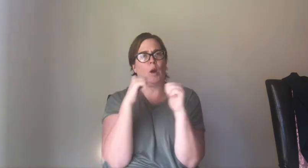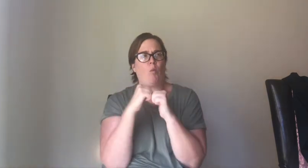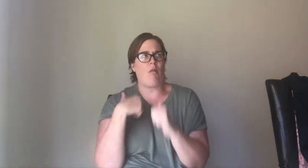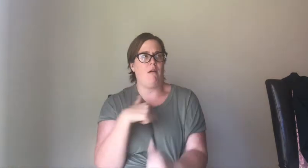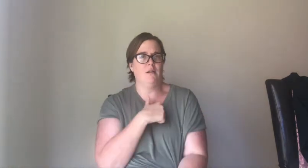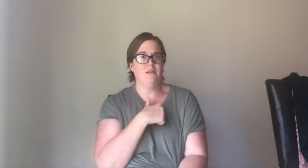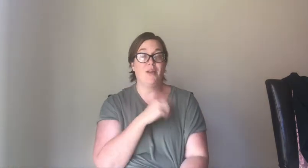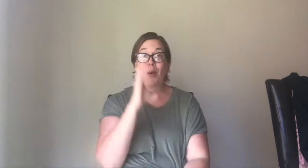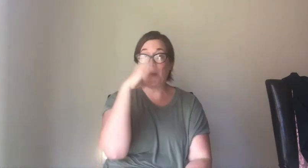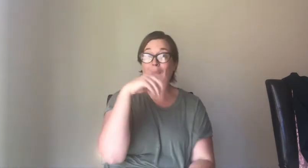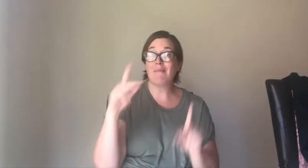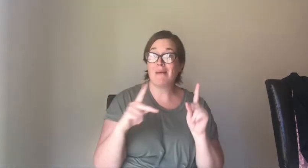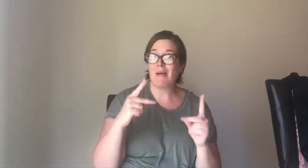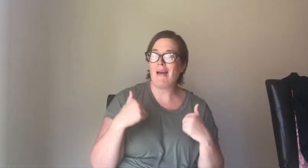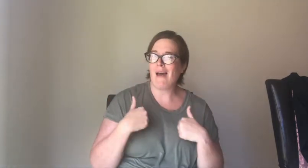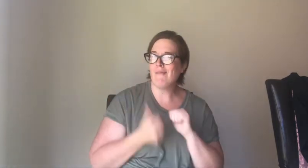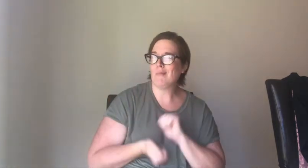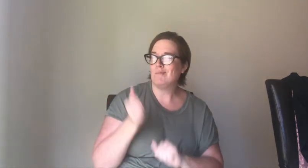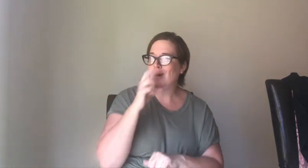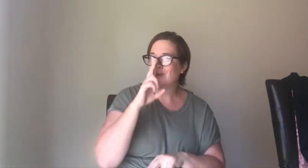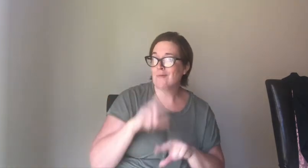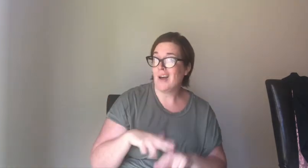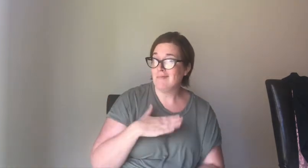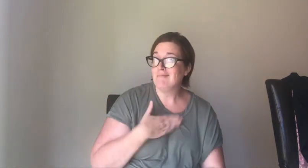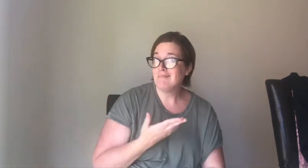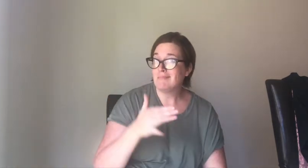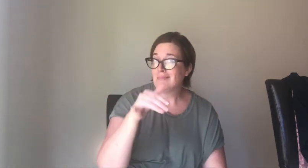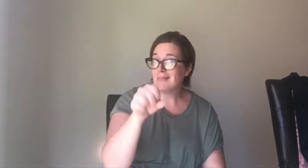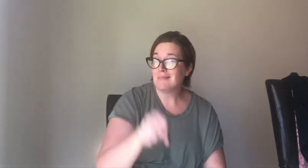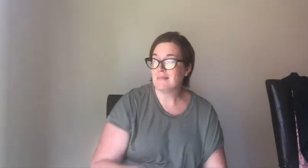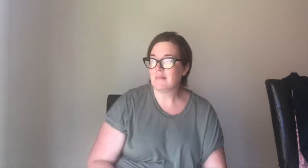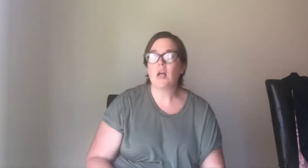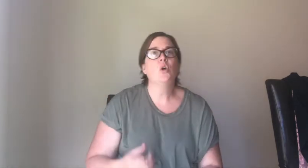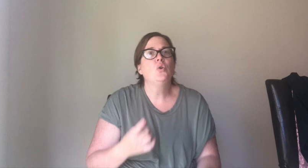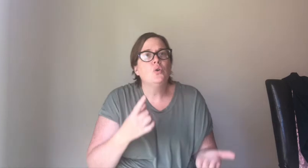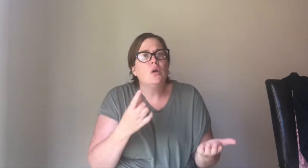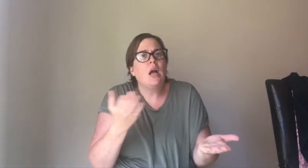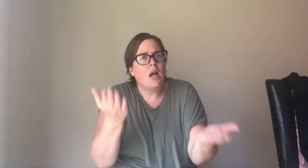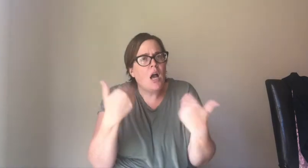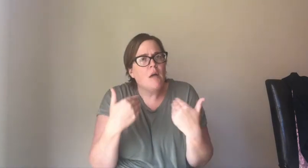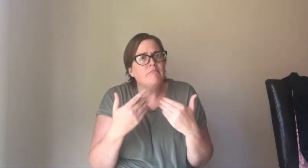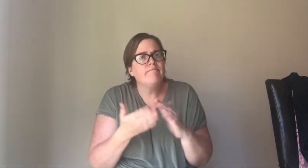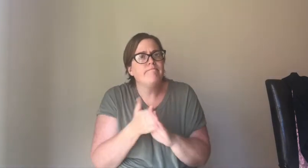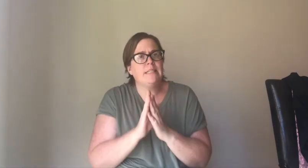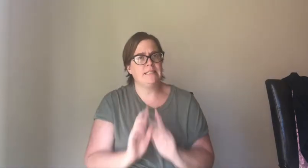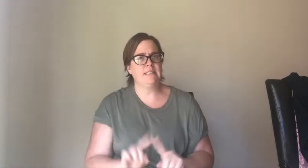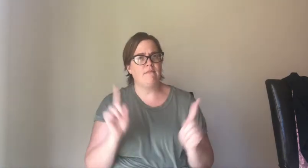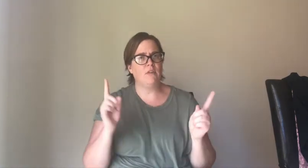Michigan and spend an afternoon in Hartside Park, it's weird.